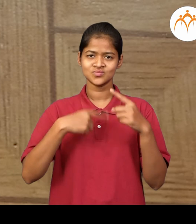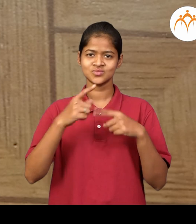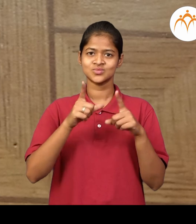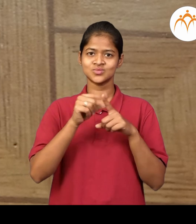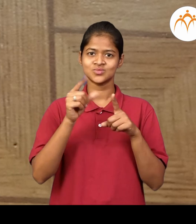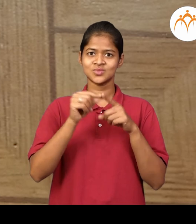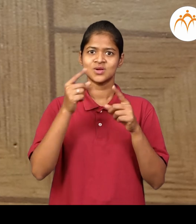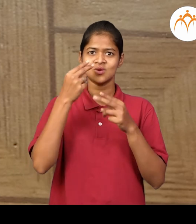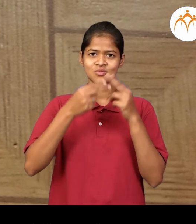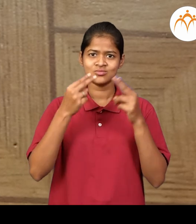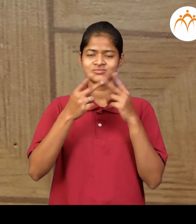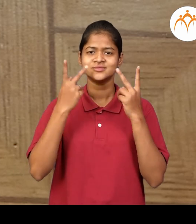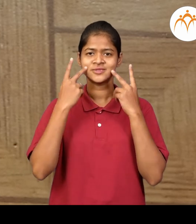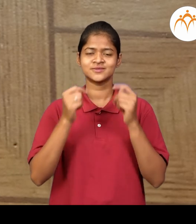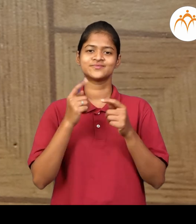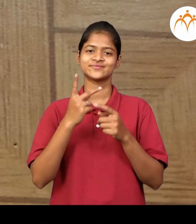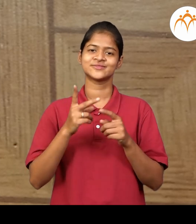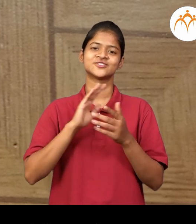our daily routine.